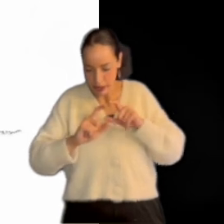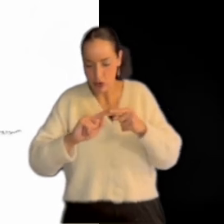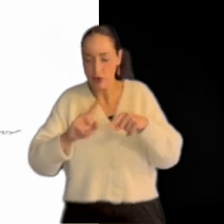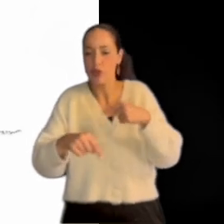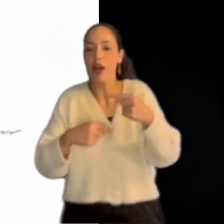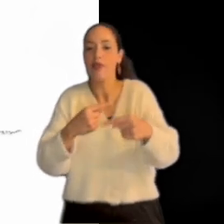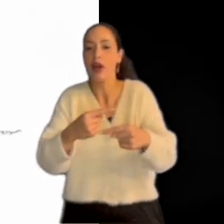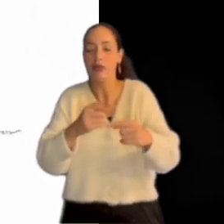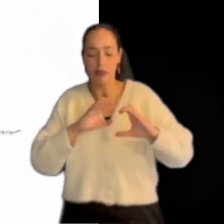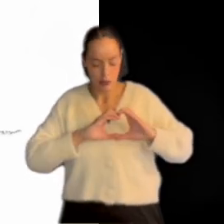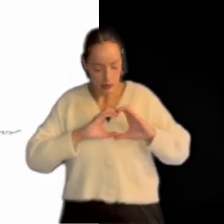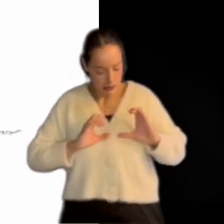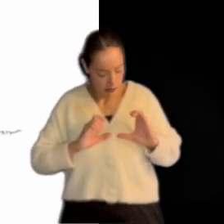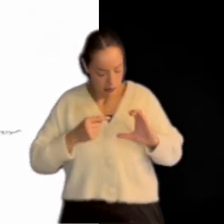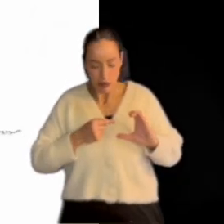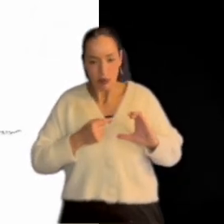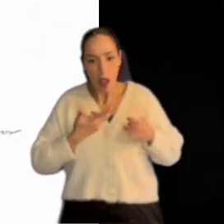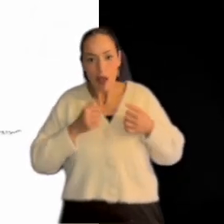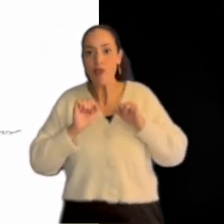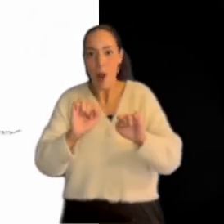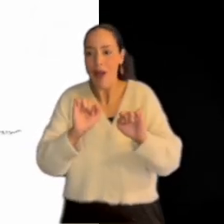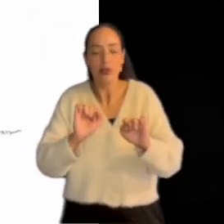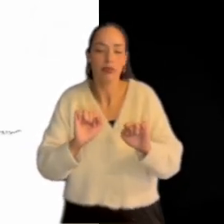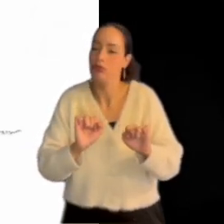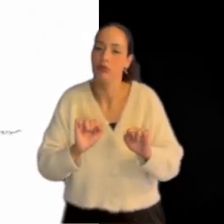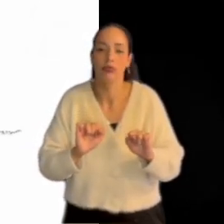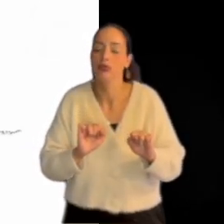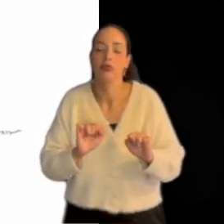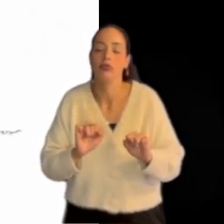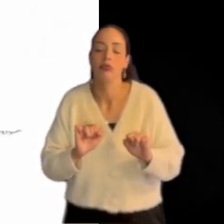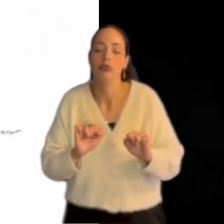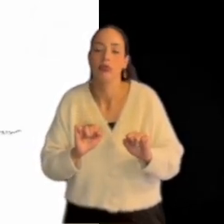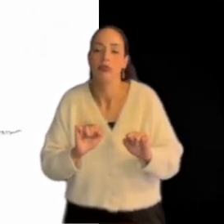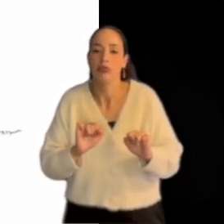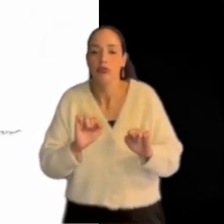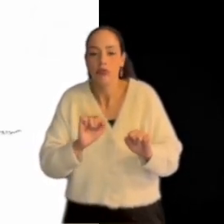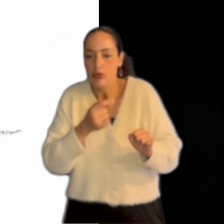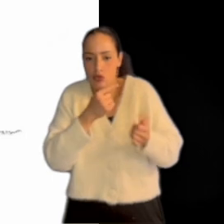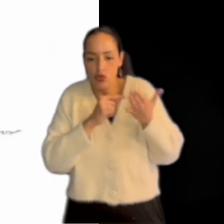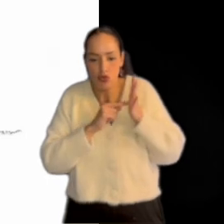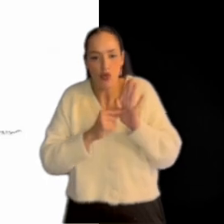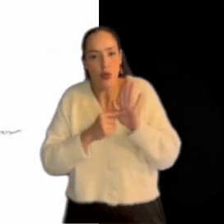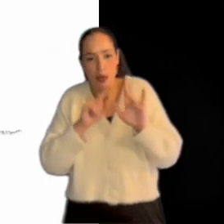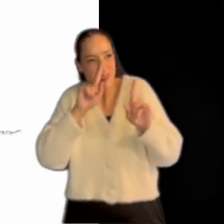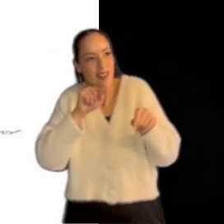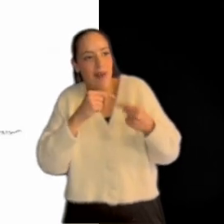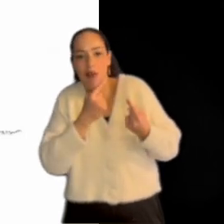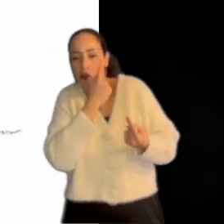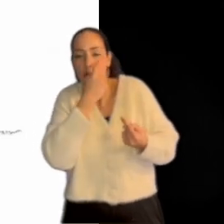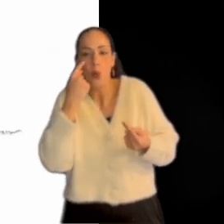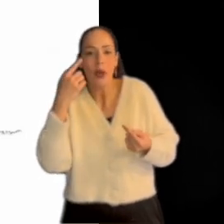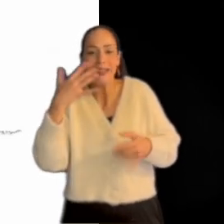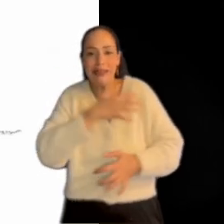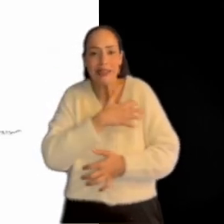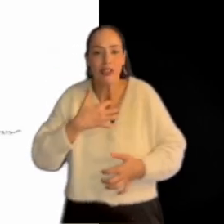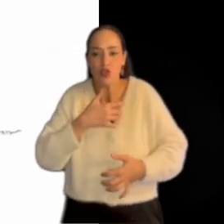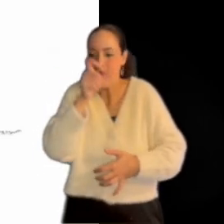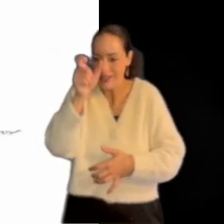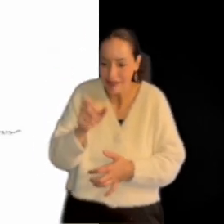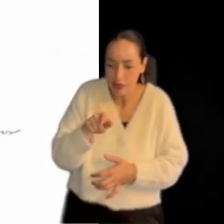was it evidence of my inability to bear witness to distress. It was not a sign of weakness or an indicator that boundaries had become